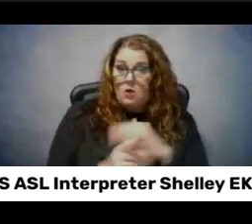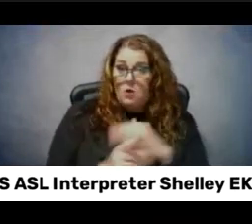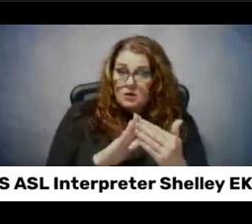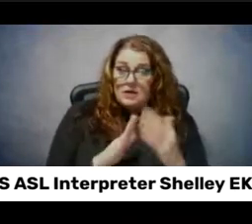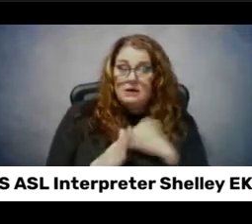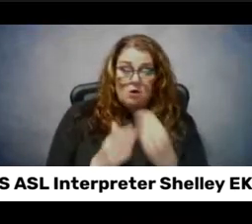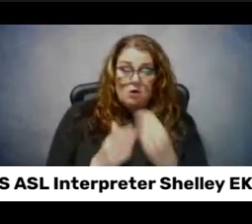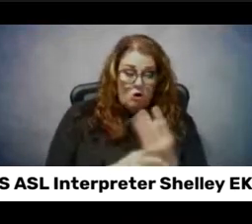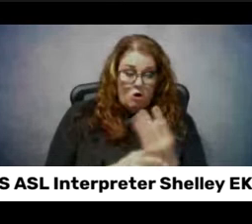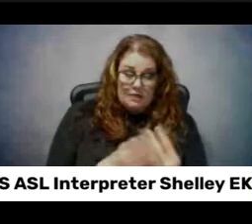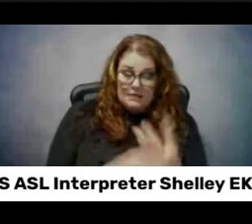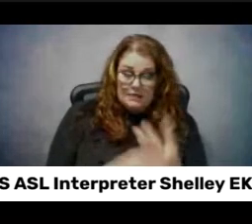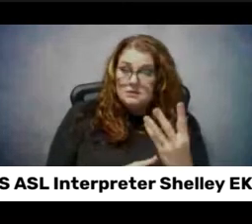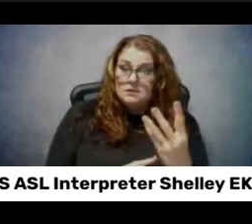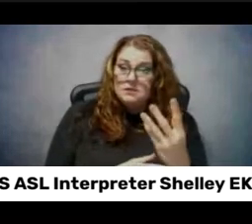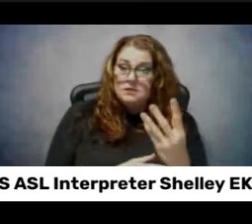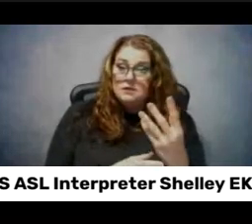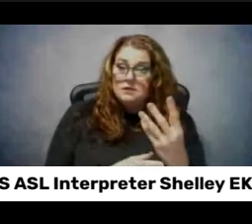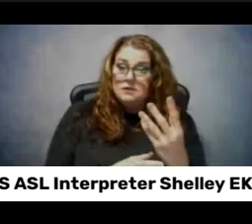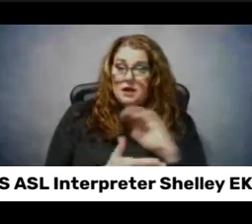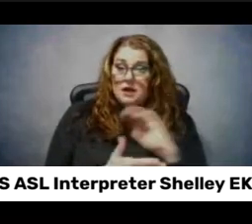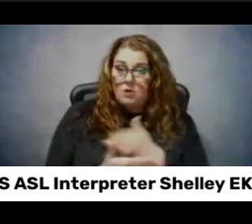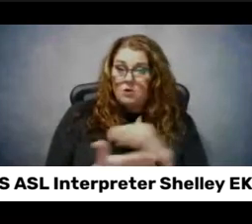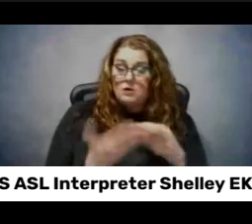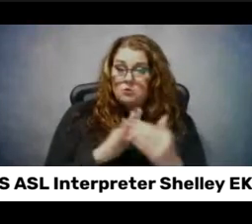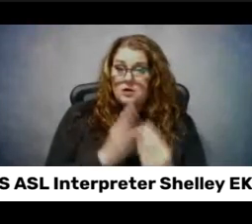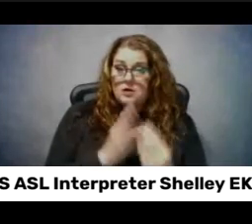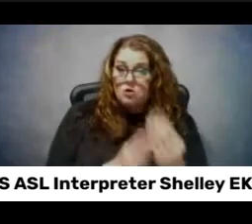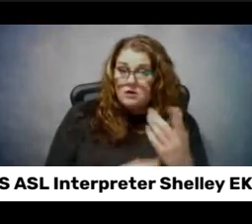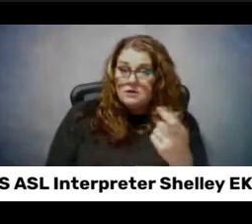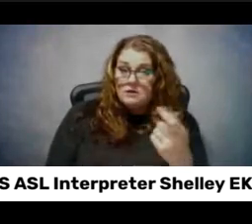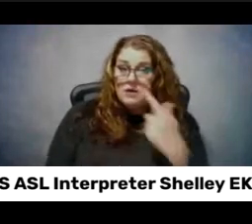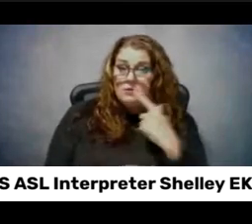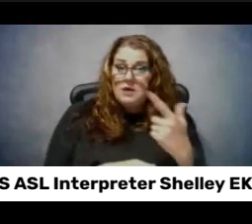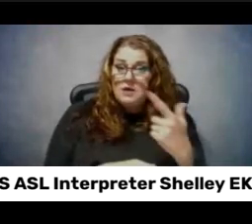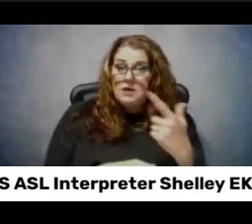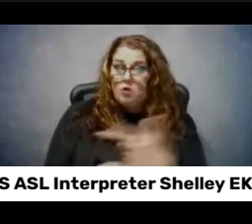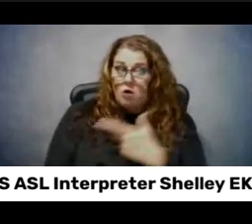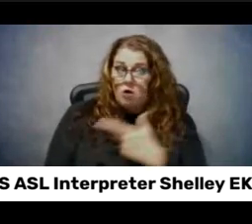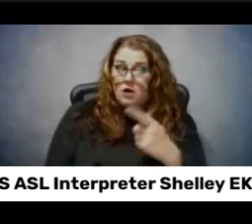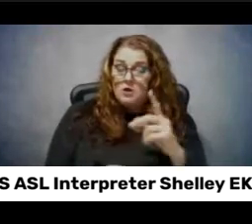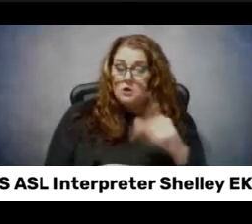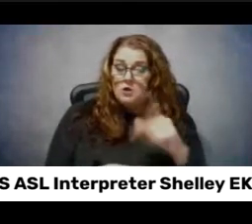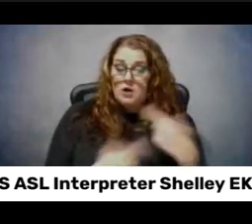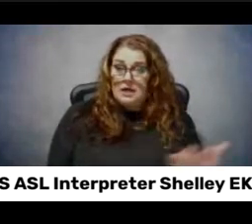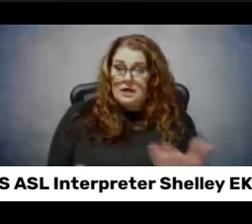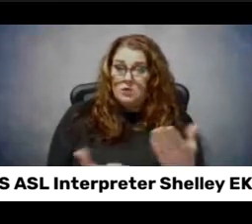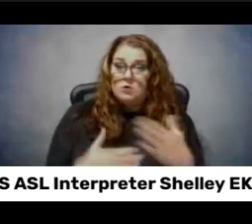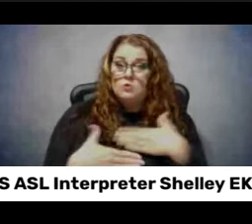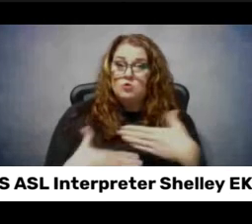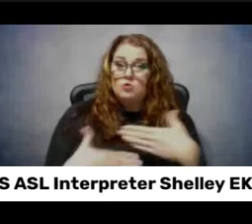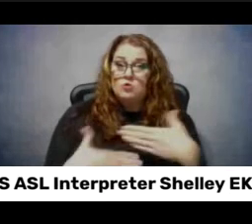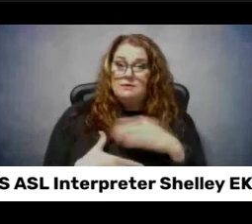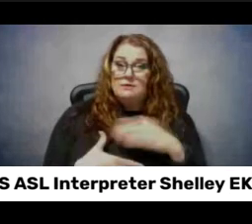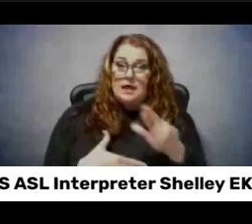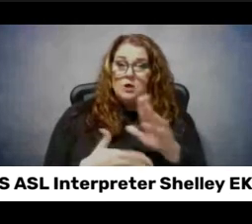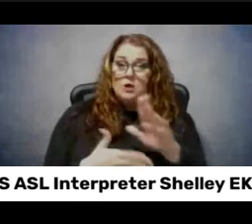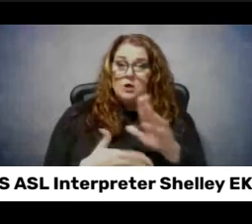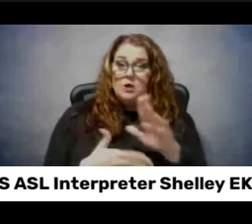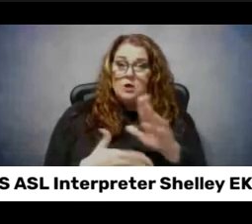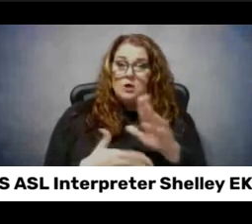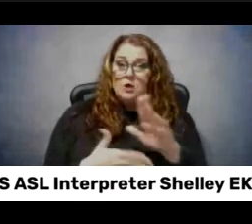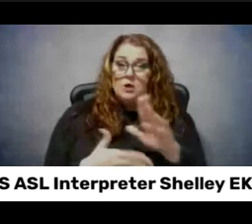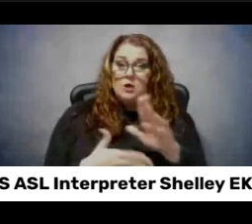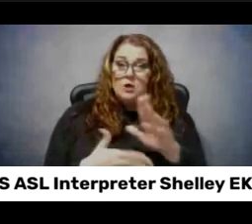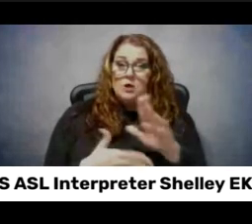gardens. And our community gardens are a little lung where when you are here, you're breathing air that is cleaner and purer and